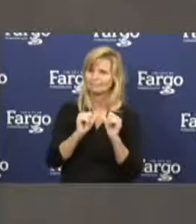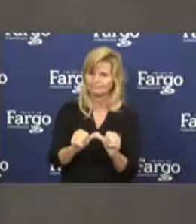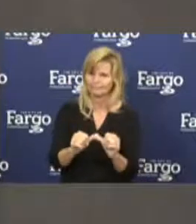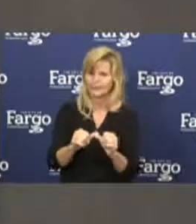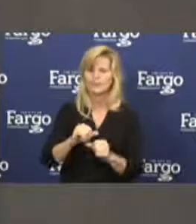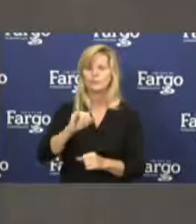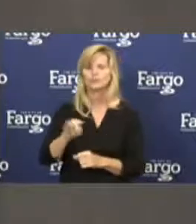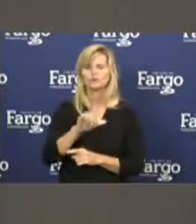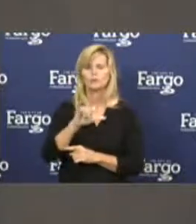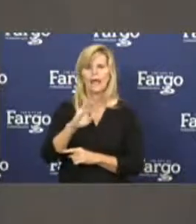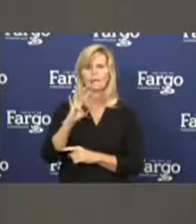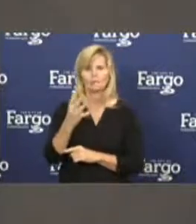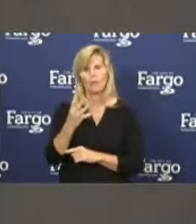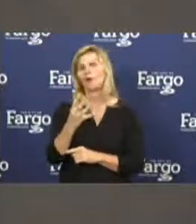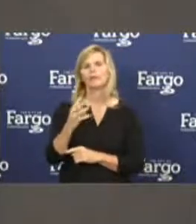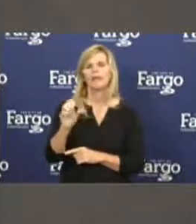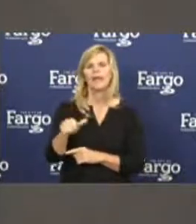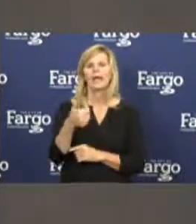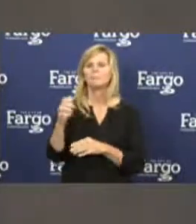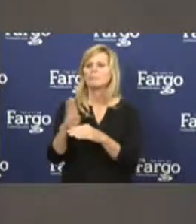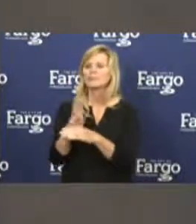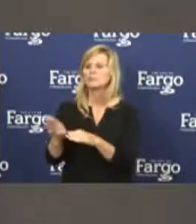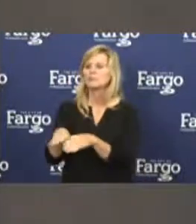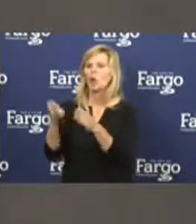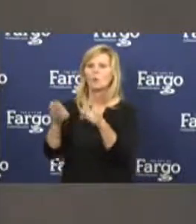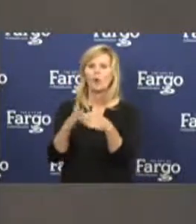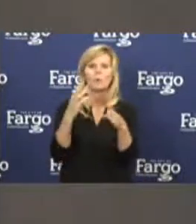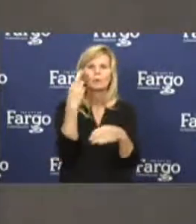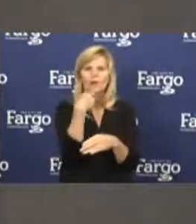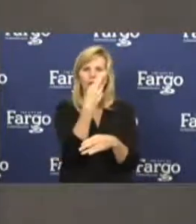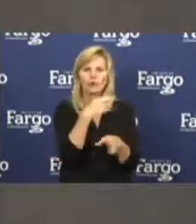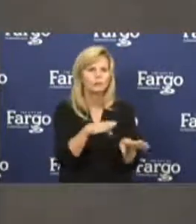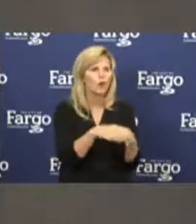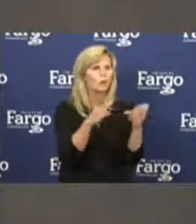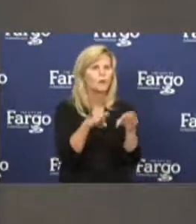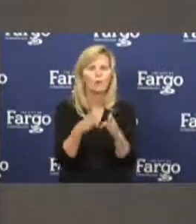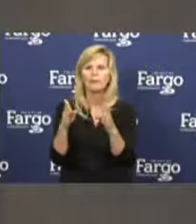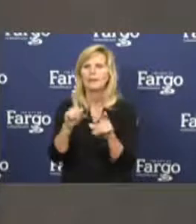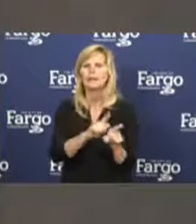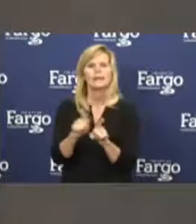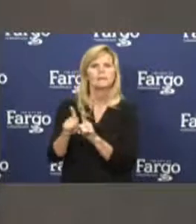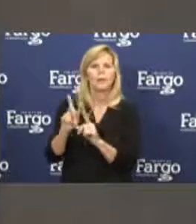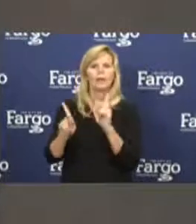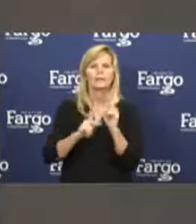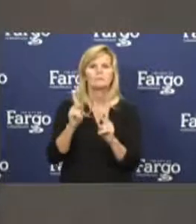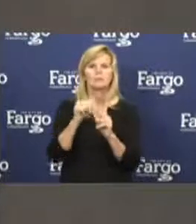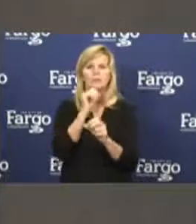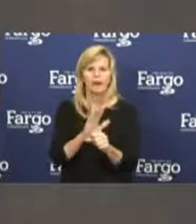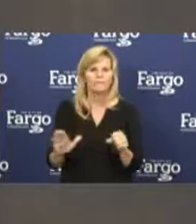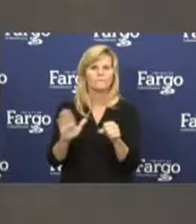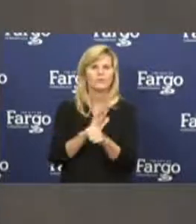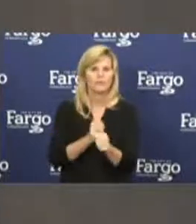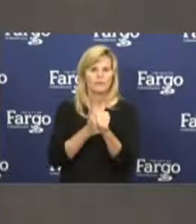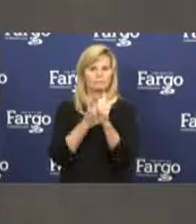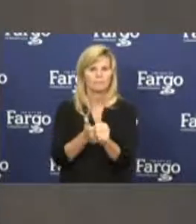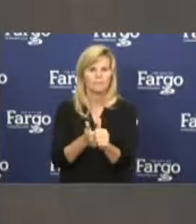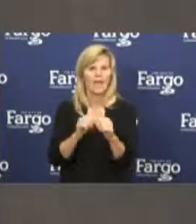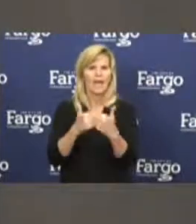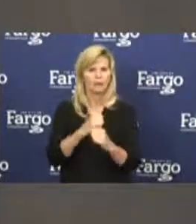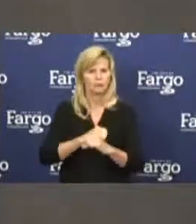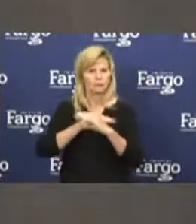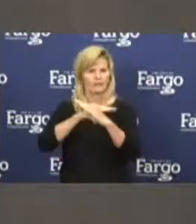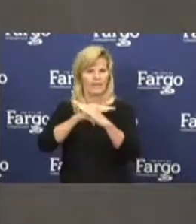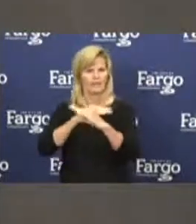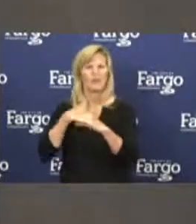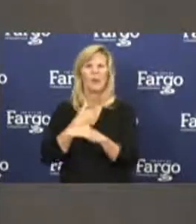July weekend and further opening of businesses, restaurants, and bars, as well as people not fully adhering to those prevention practices, we're